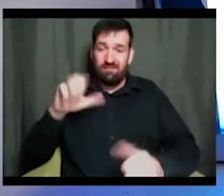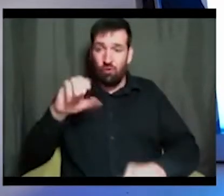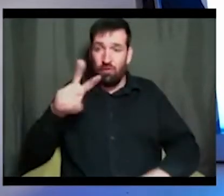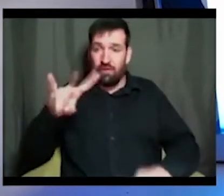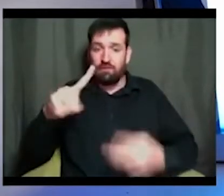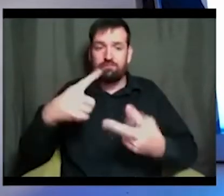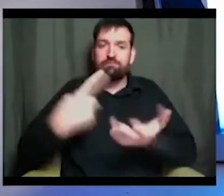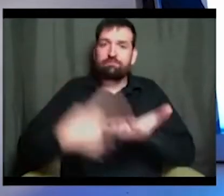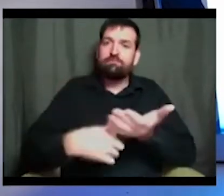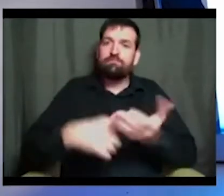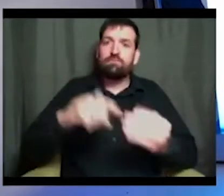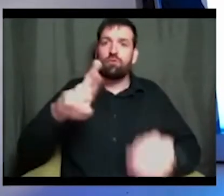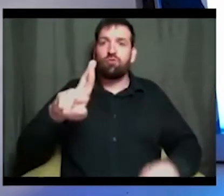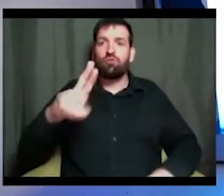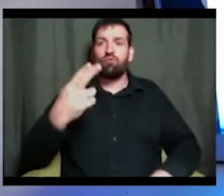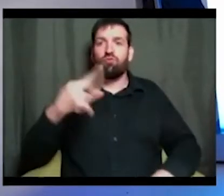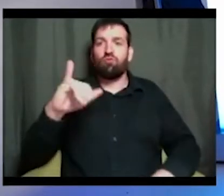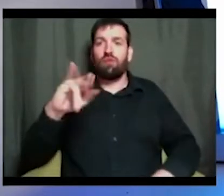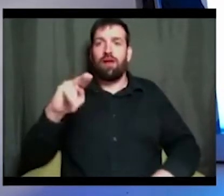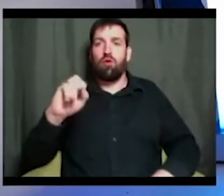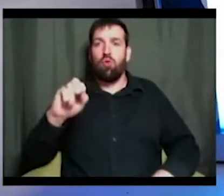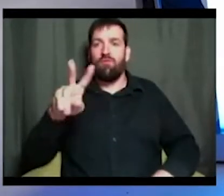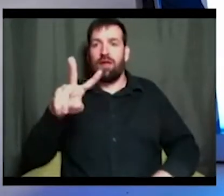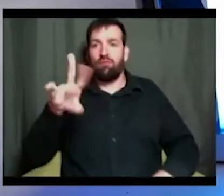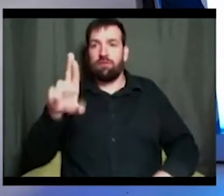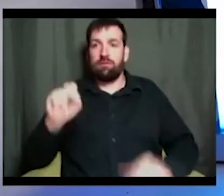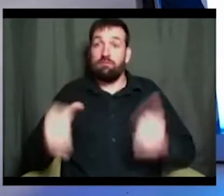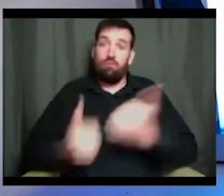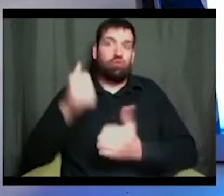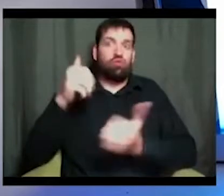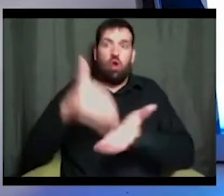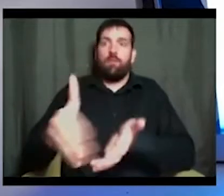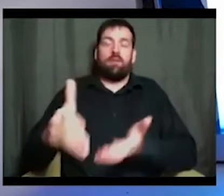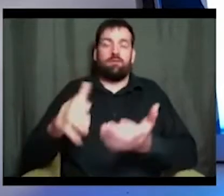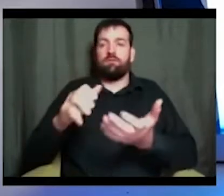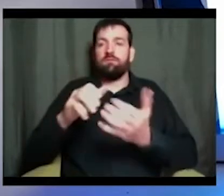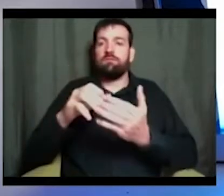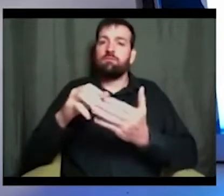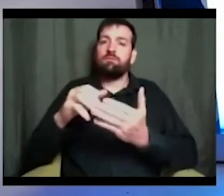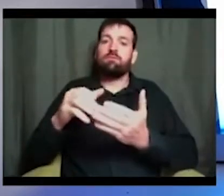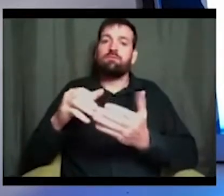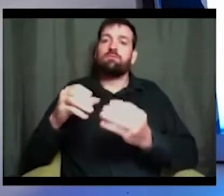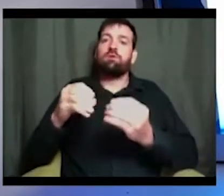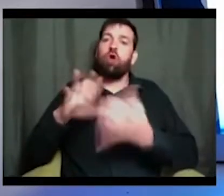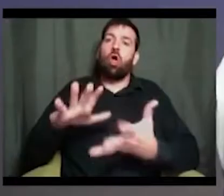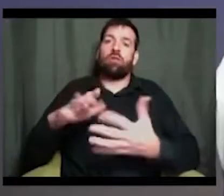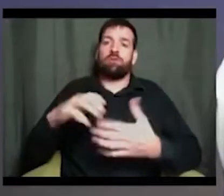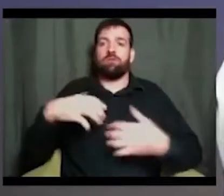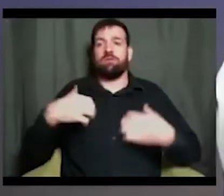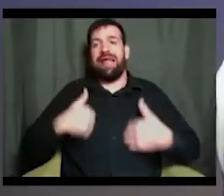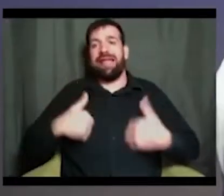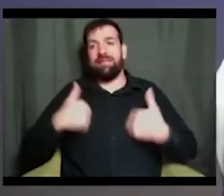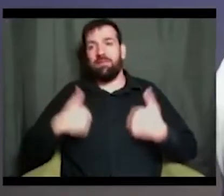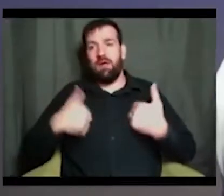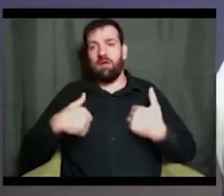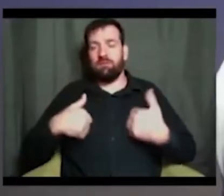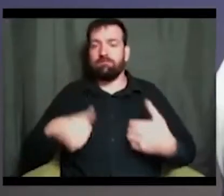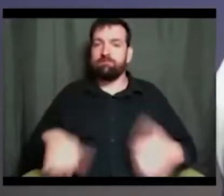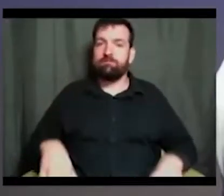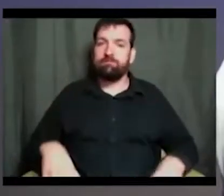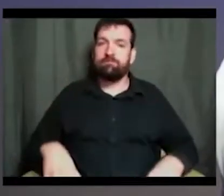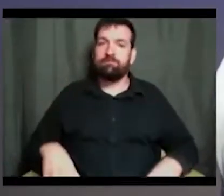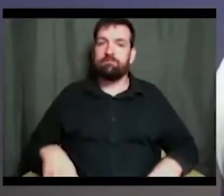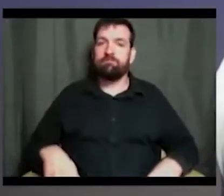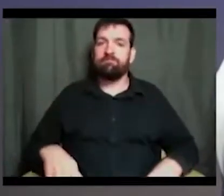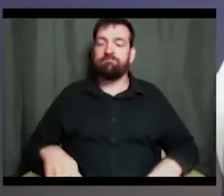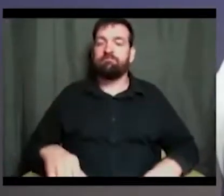most common viral illness to cause an asthma stir-up. Is this what tell us what you're seeing? So, one of the